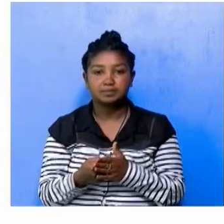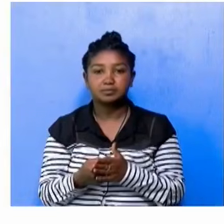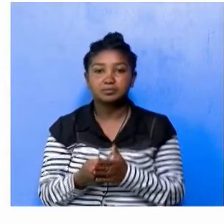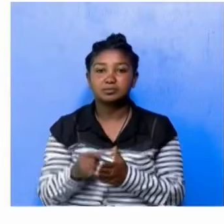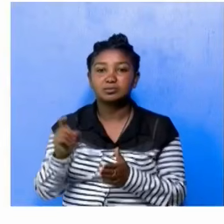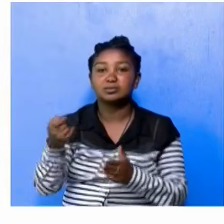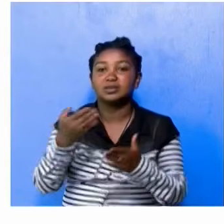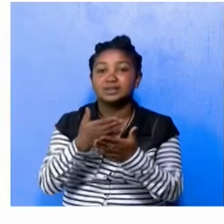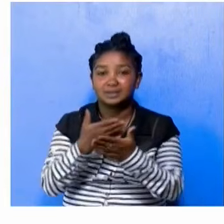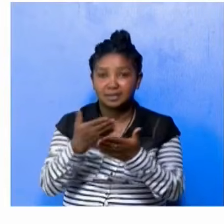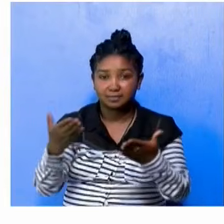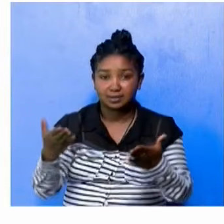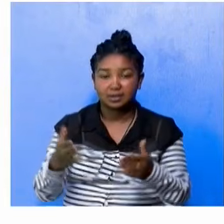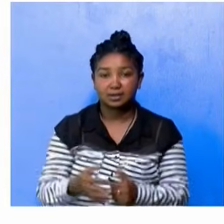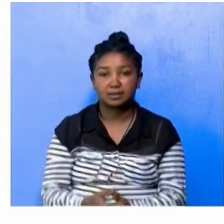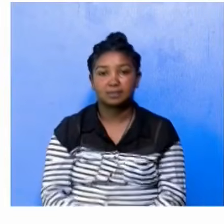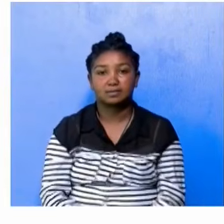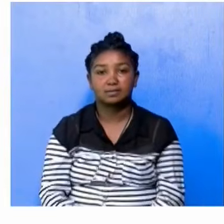something